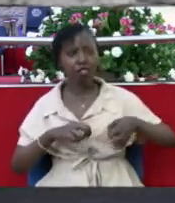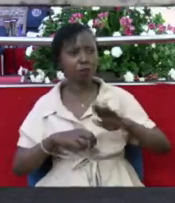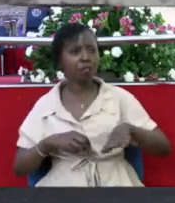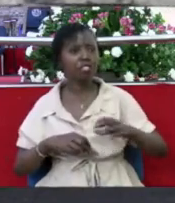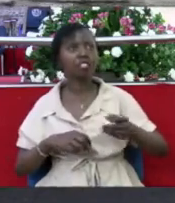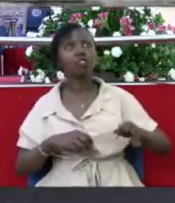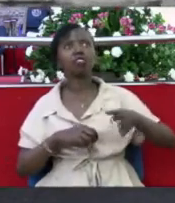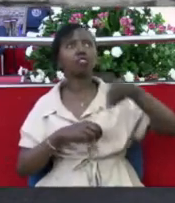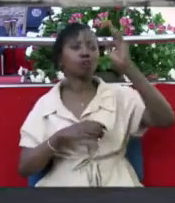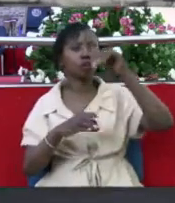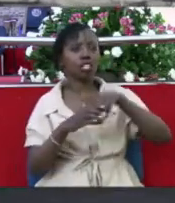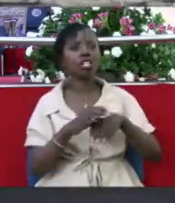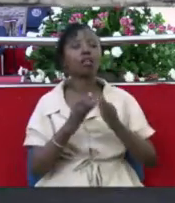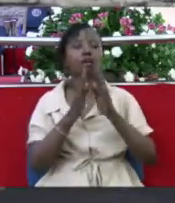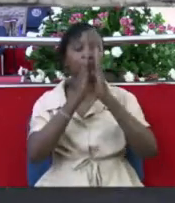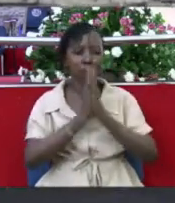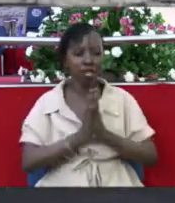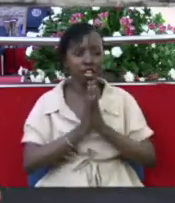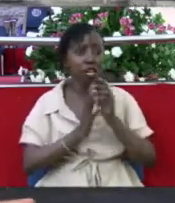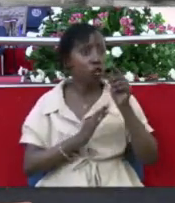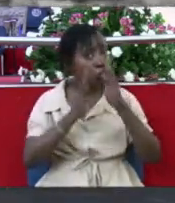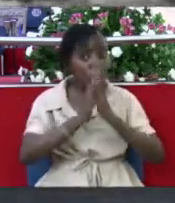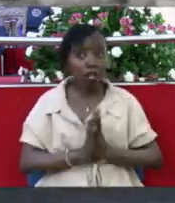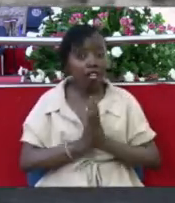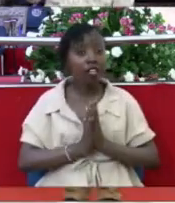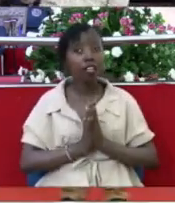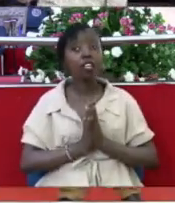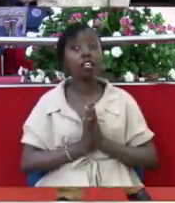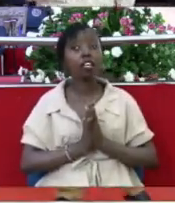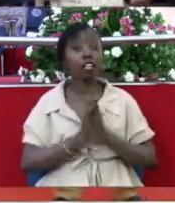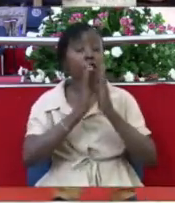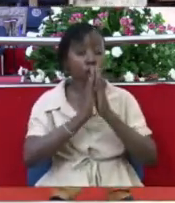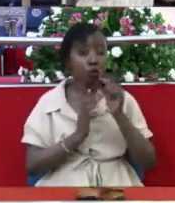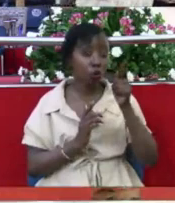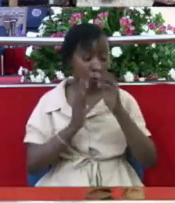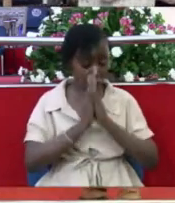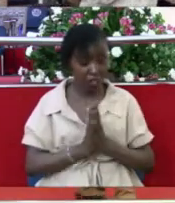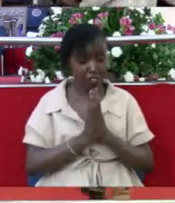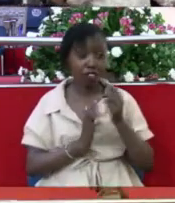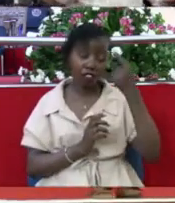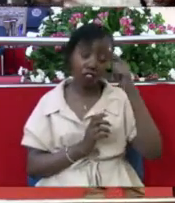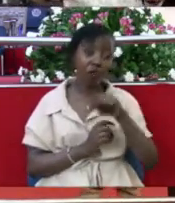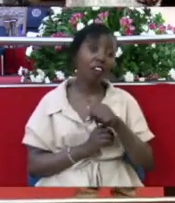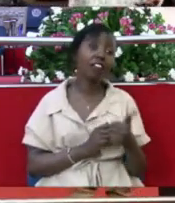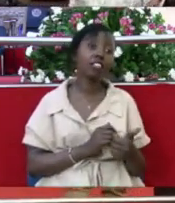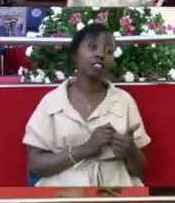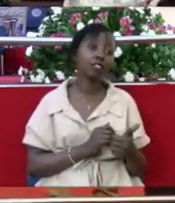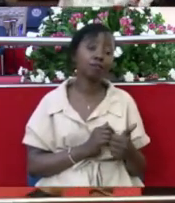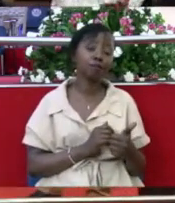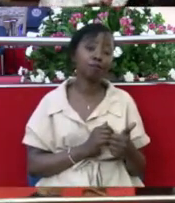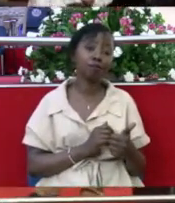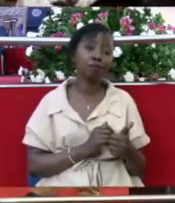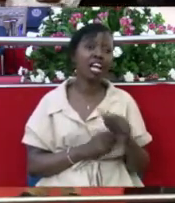Tafuta uwepo wa Mungu katika maombi. Do you pray? Je, waomba? Do you intercede? Unaomba. And